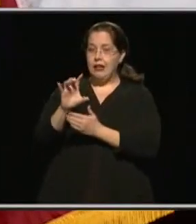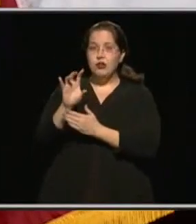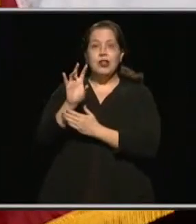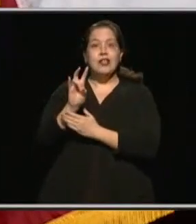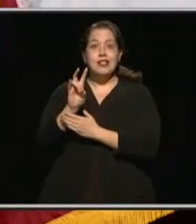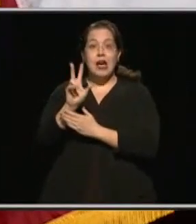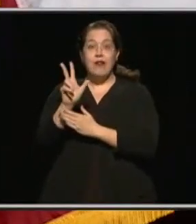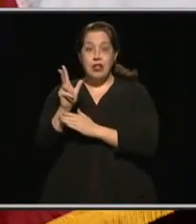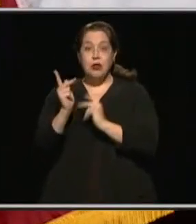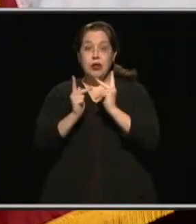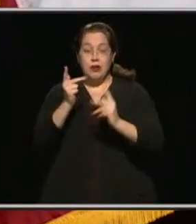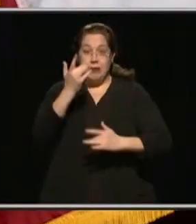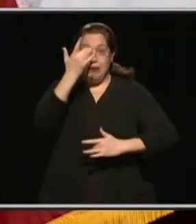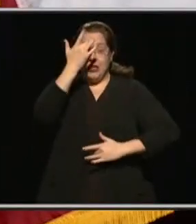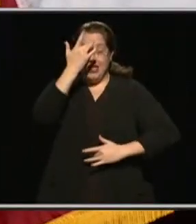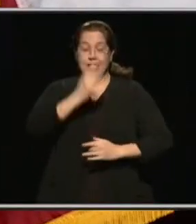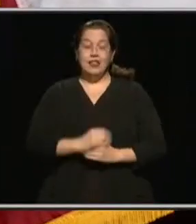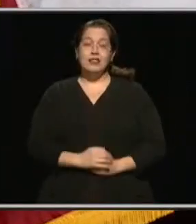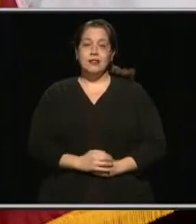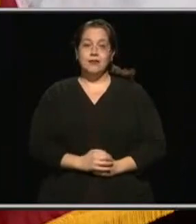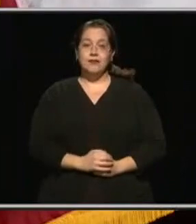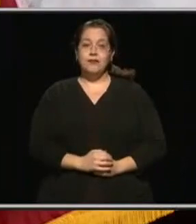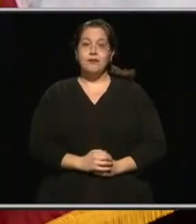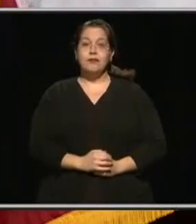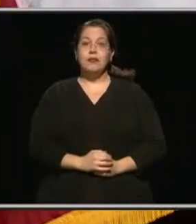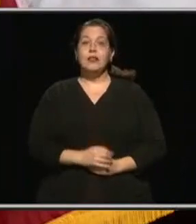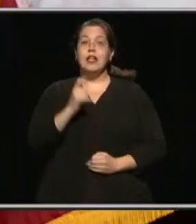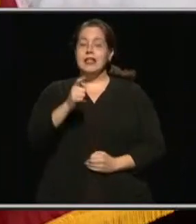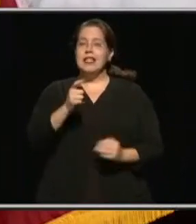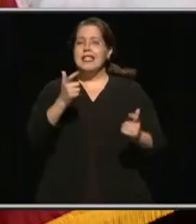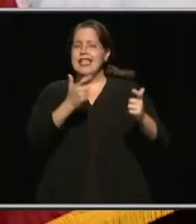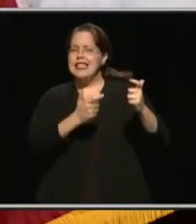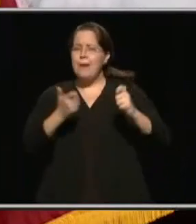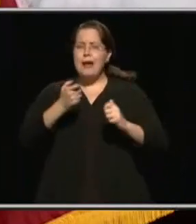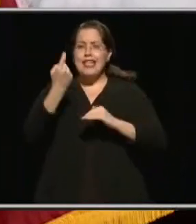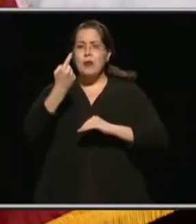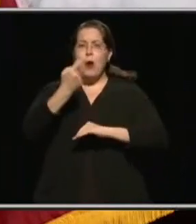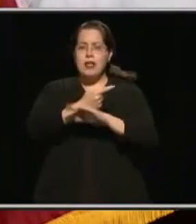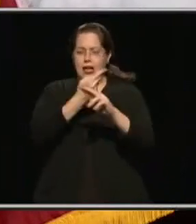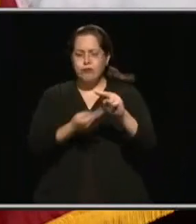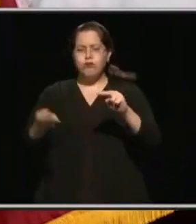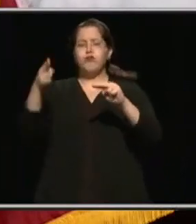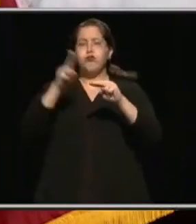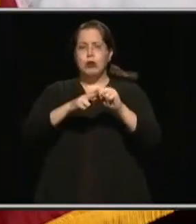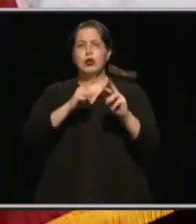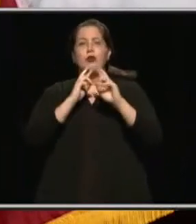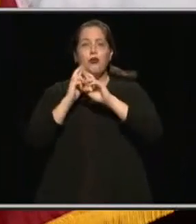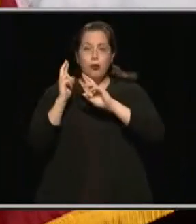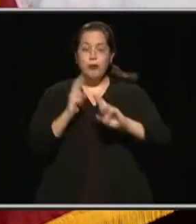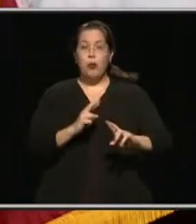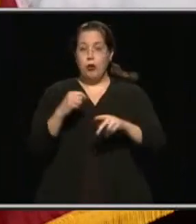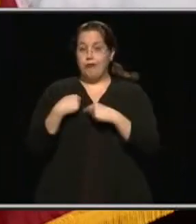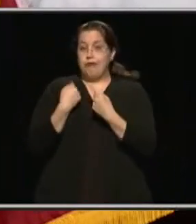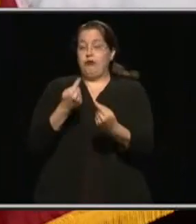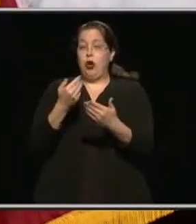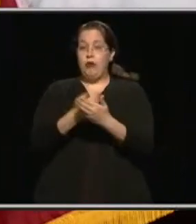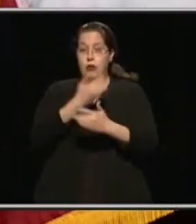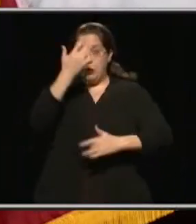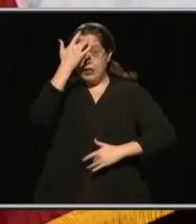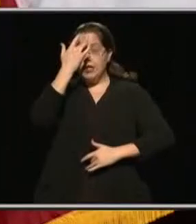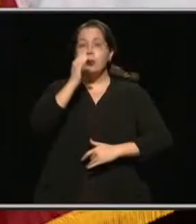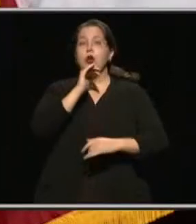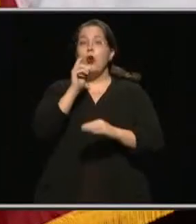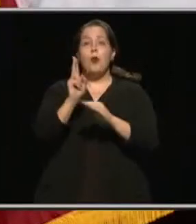4,873 cases in Bexar County. This is the biggest single-day increase of reported new cases. We don't use the